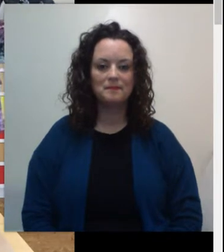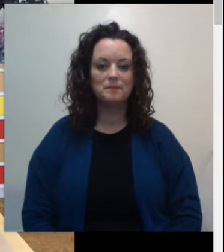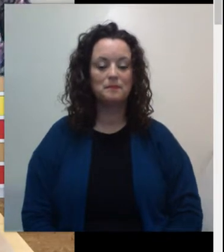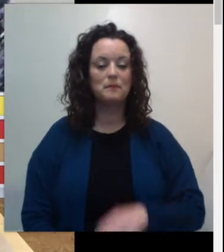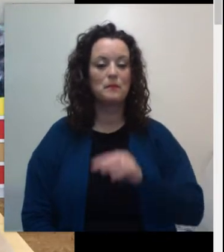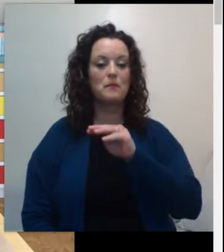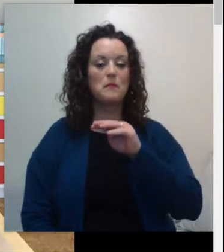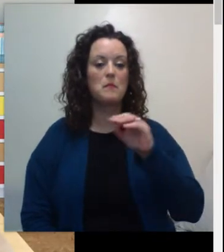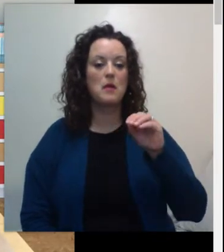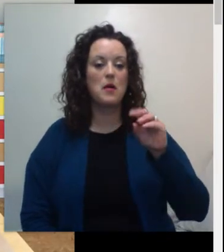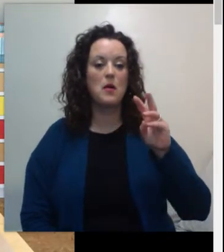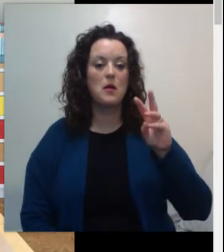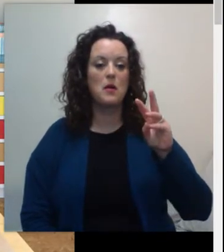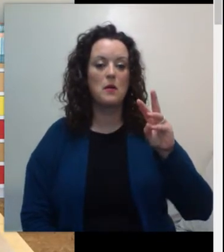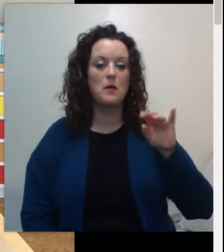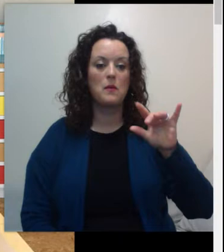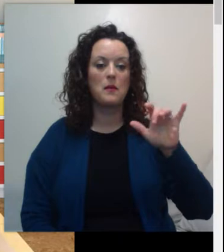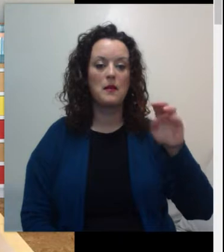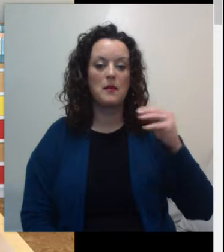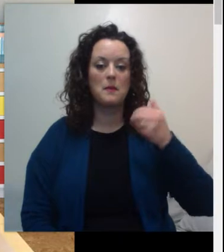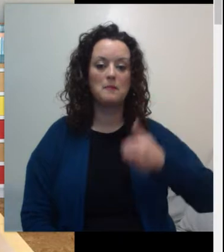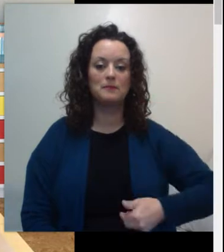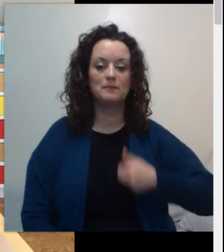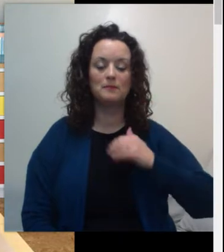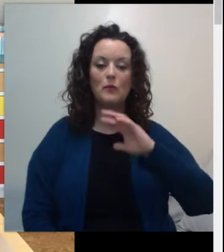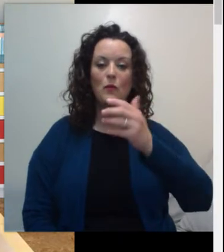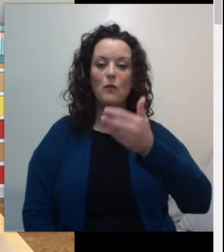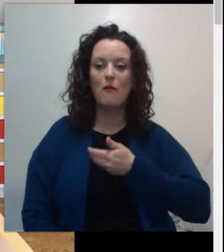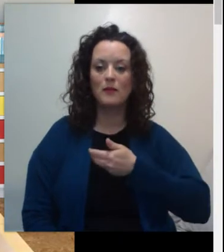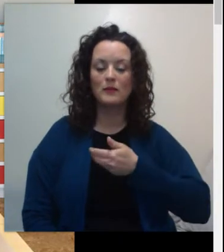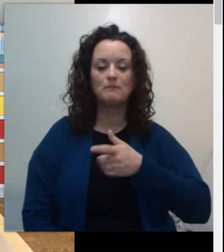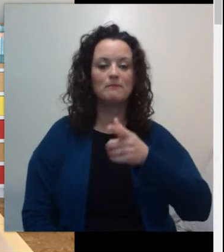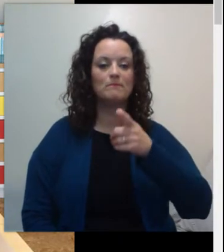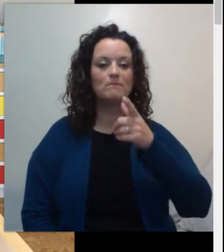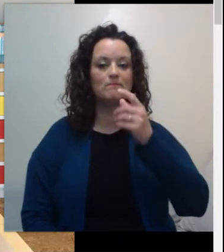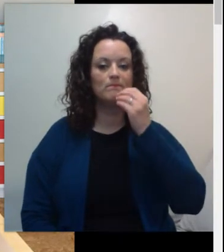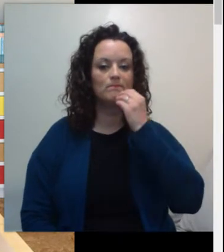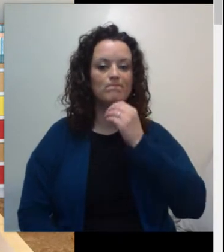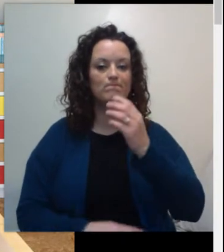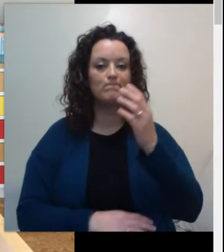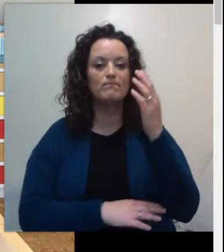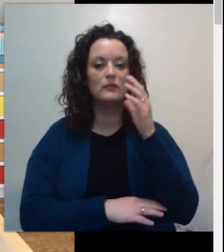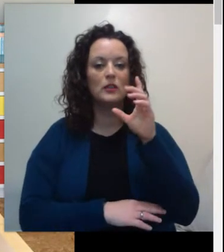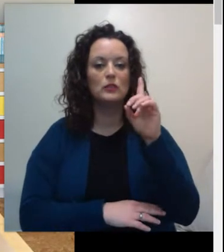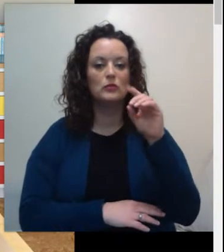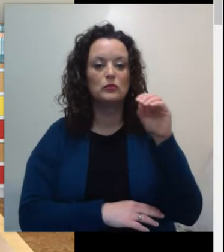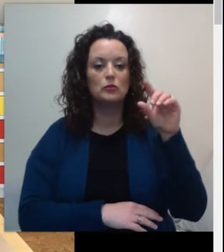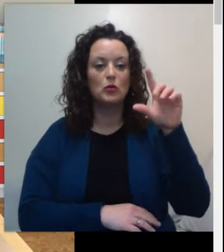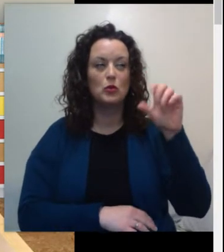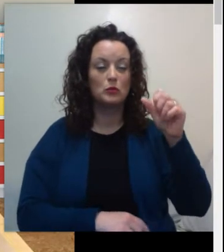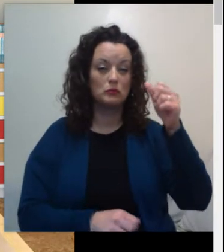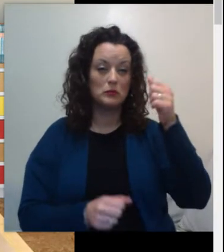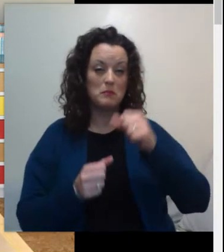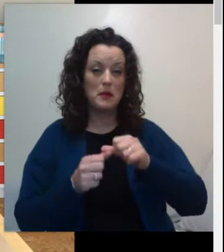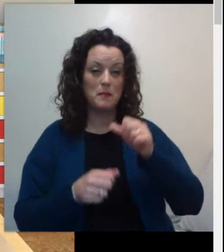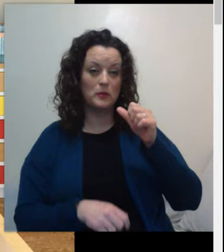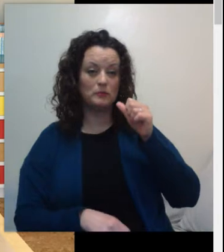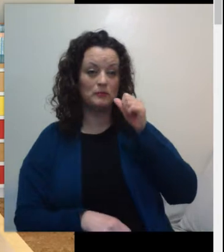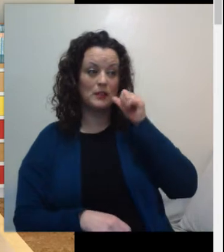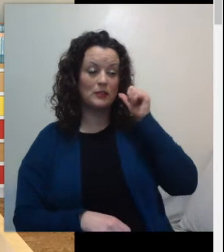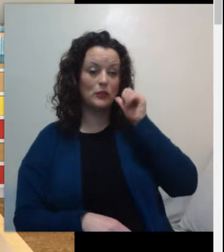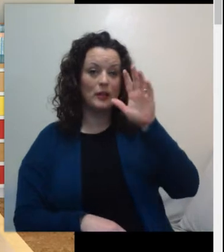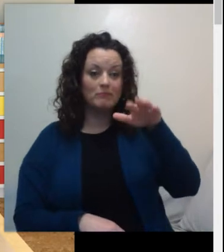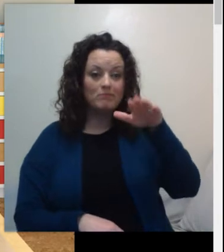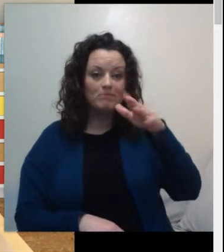Willems. Welcome to Lunch Doodles. You remember yesterday I asked you to get dressed